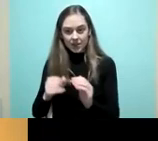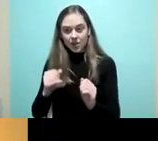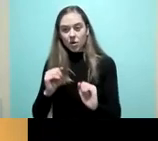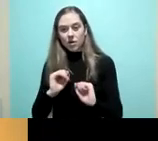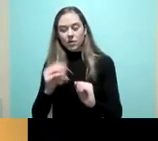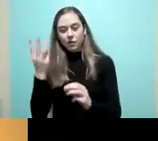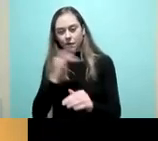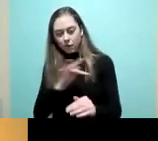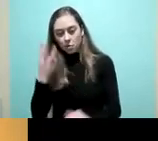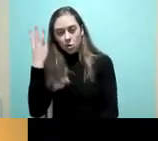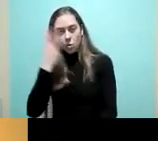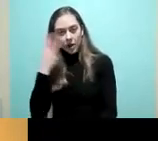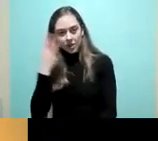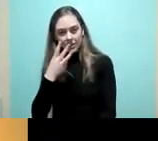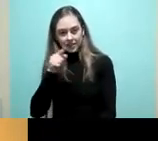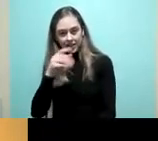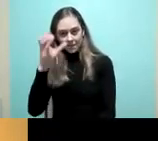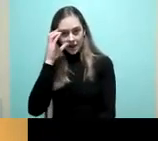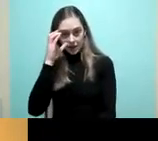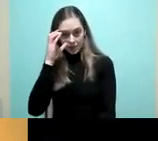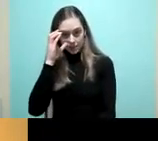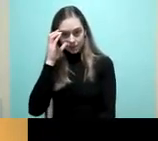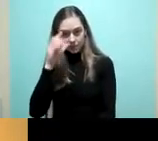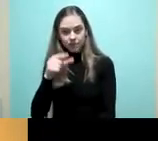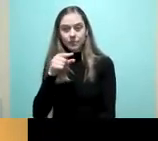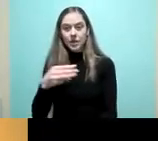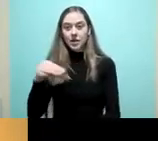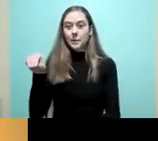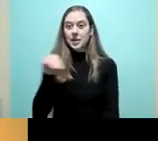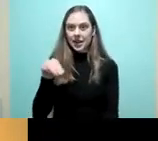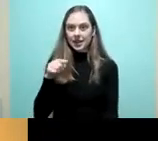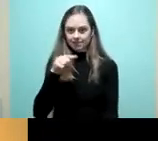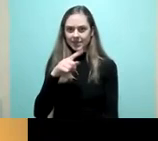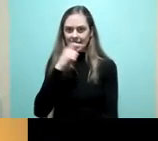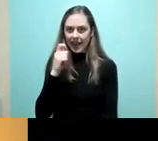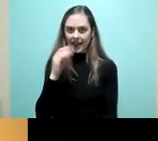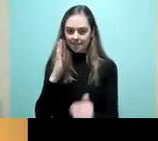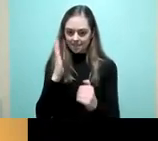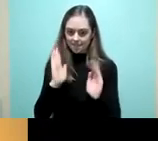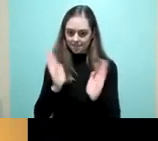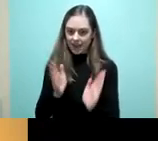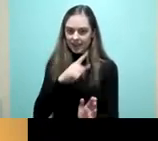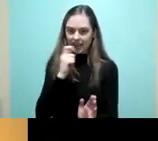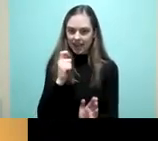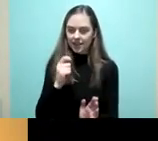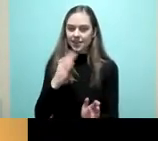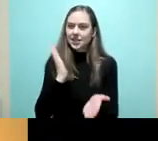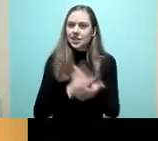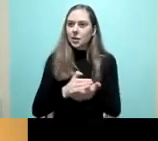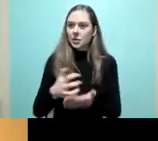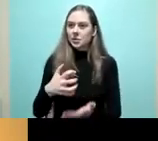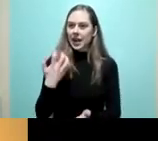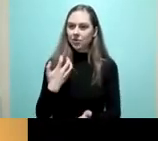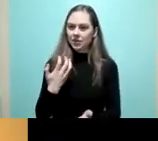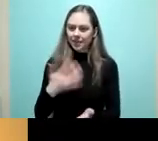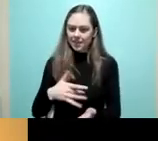she stopped being bitter. She said she stopped being resentful, and she took control. She took